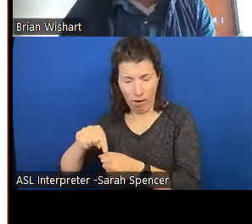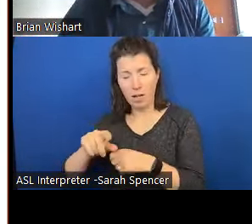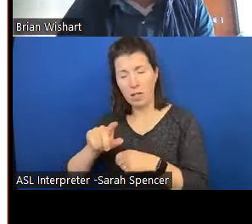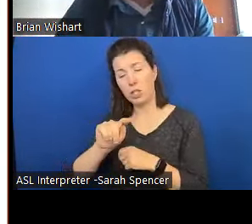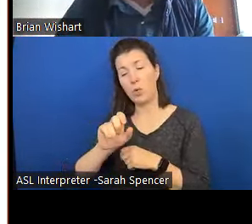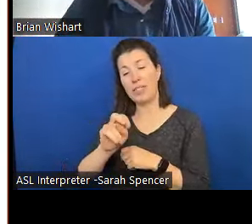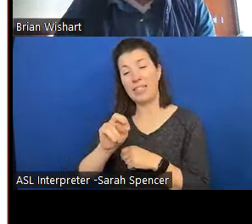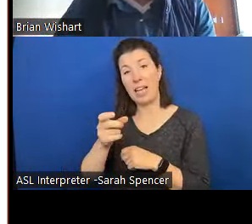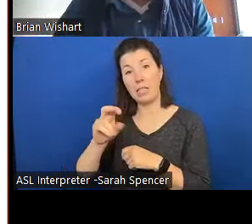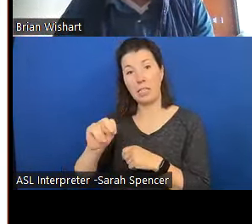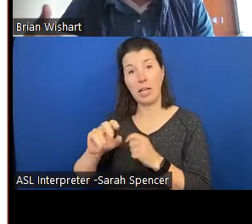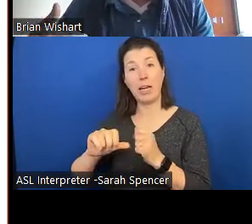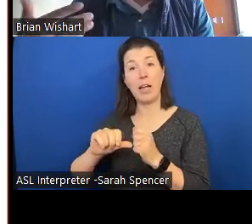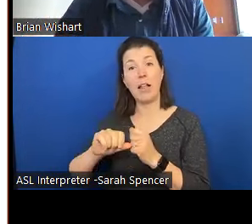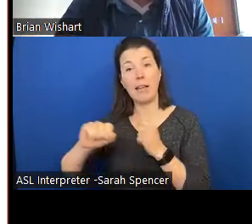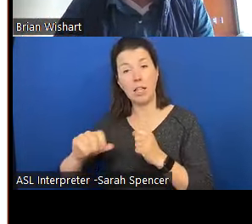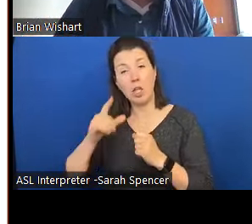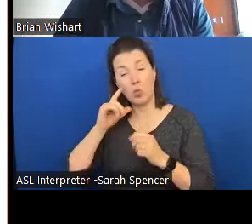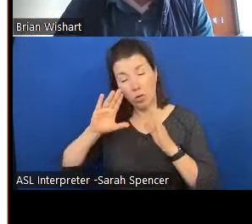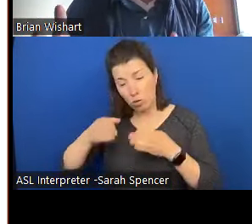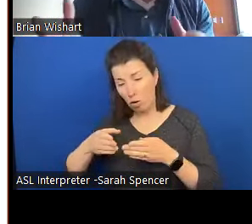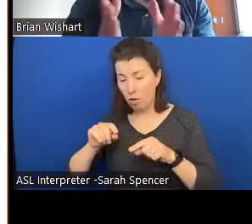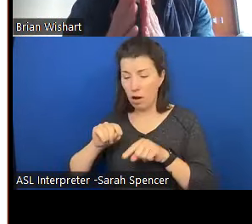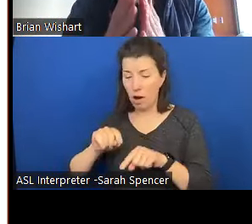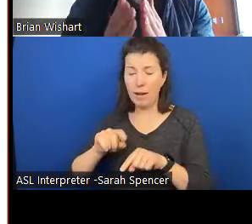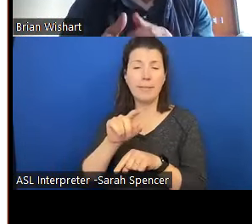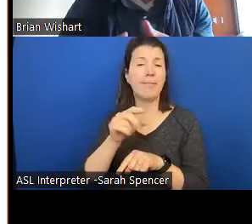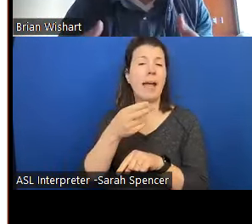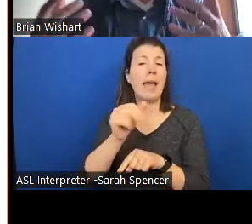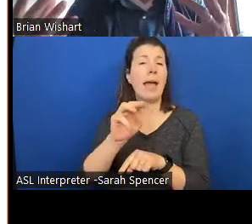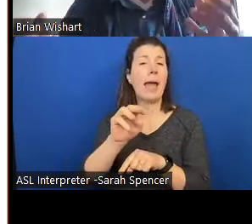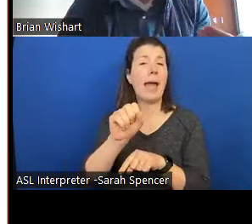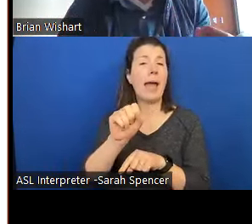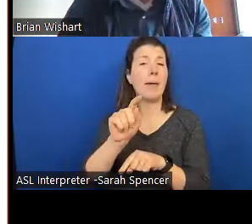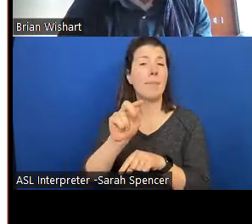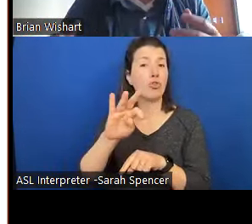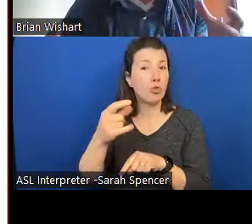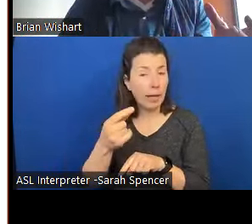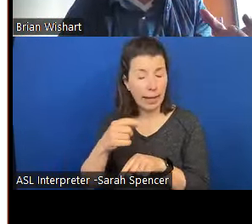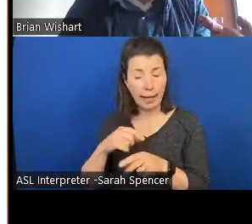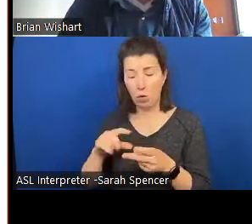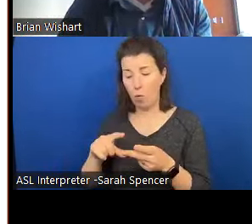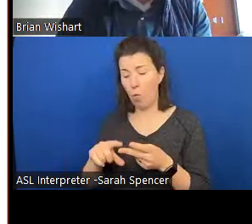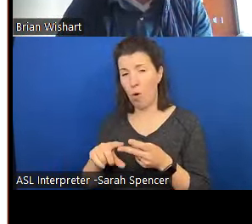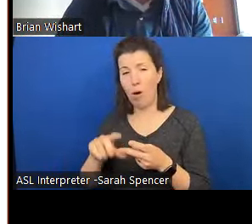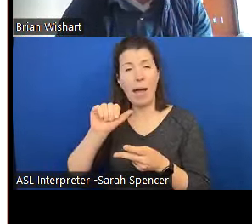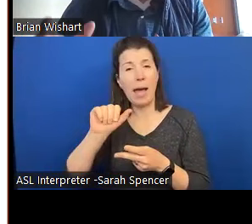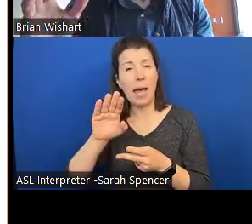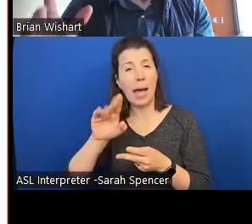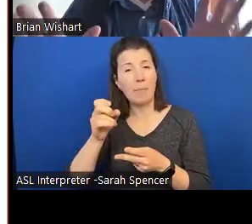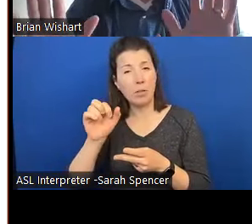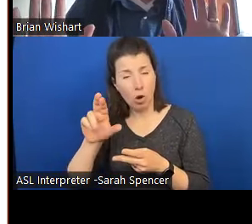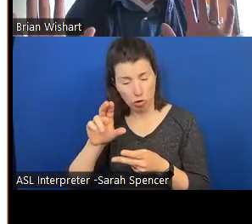would target the hamstrings or the adductors that bring our knees together, or your Achilles tendon, to lengthen that